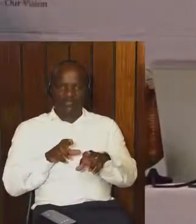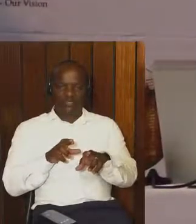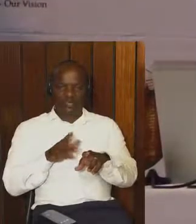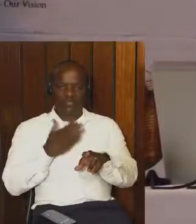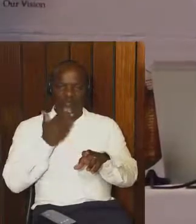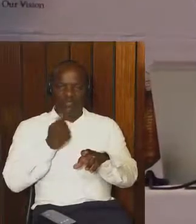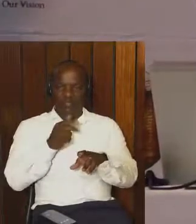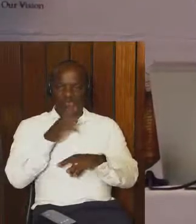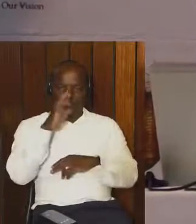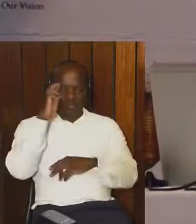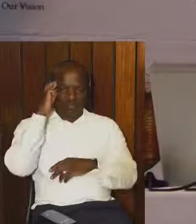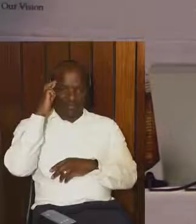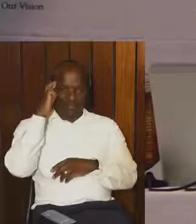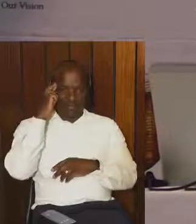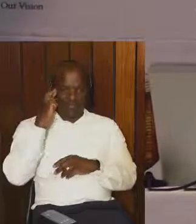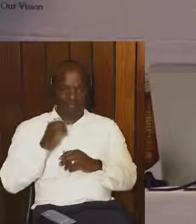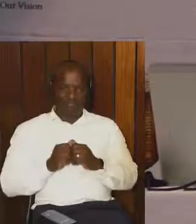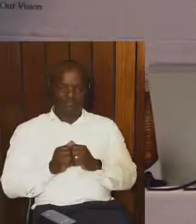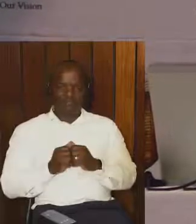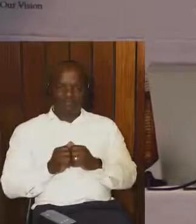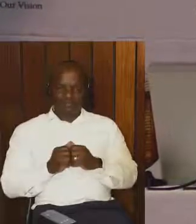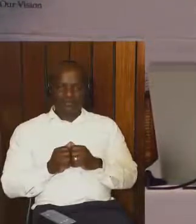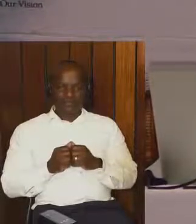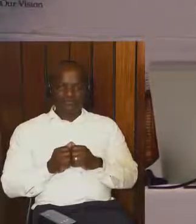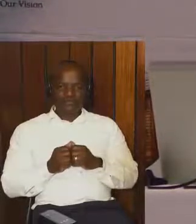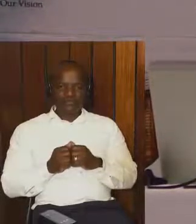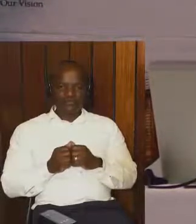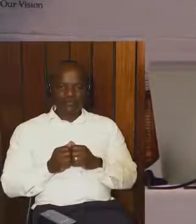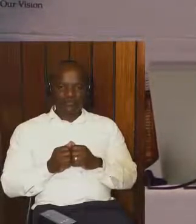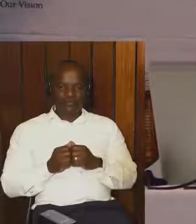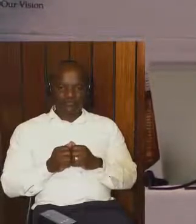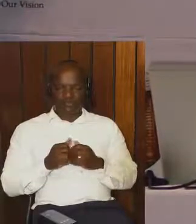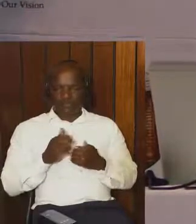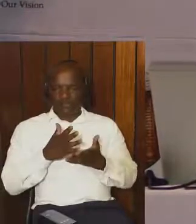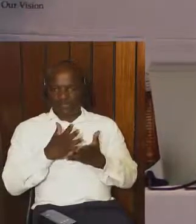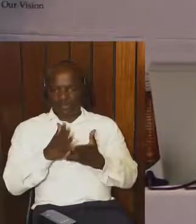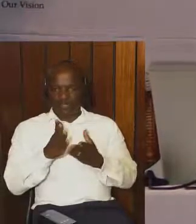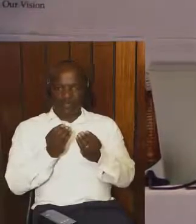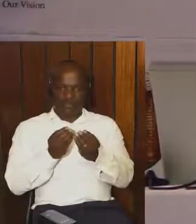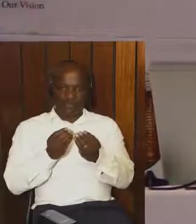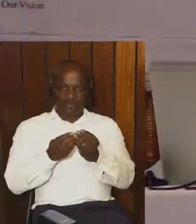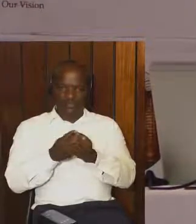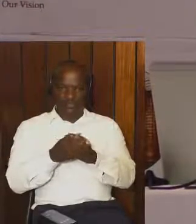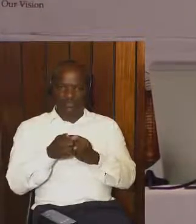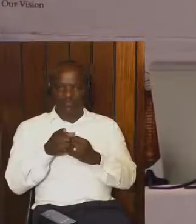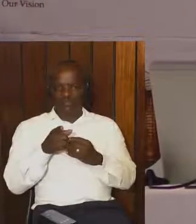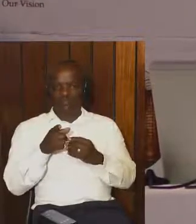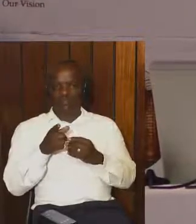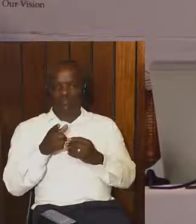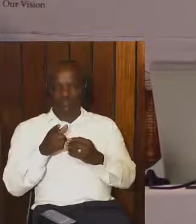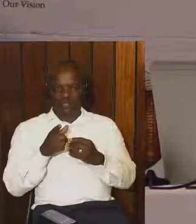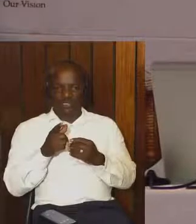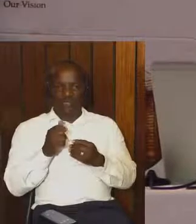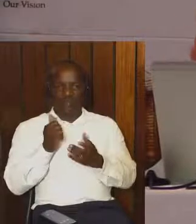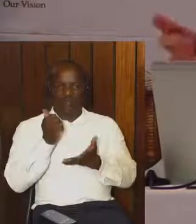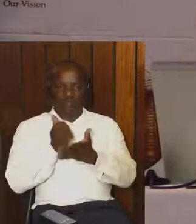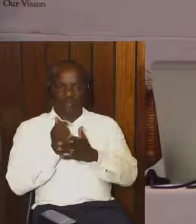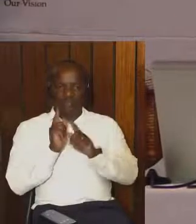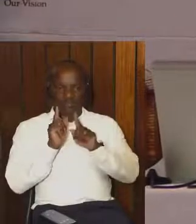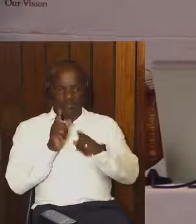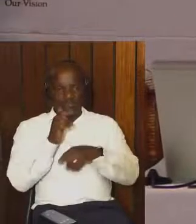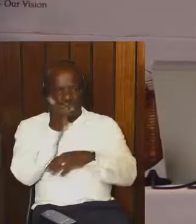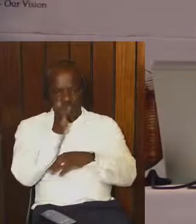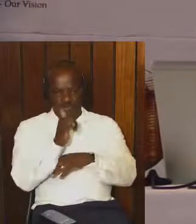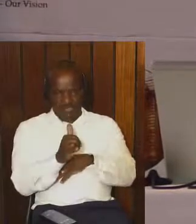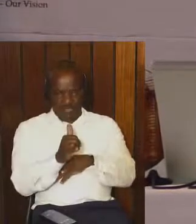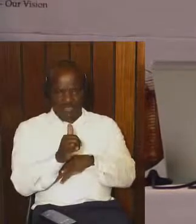remember that some of the things that you've raised, they may need to go and check up on and come